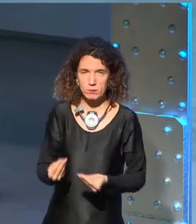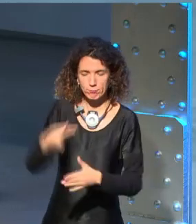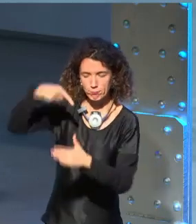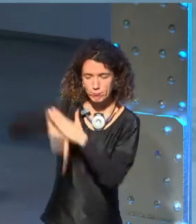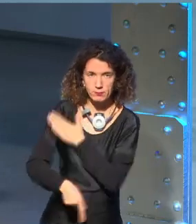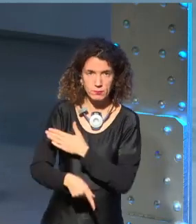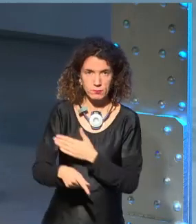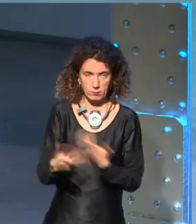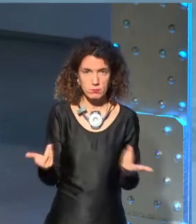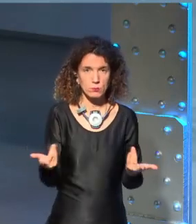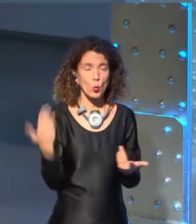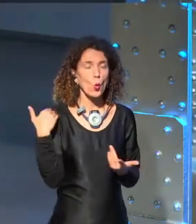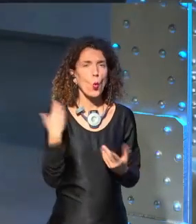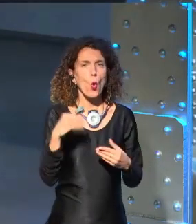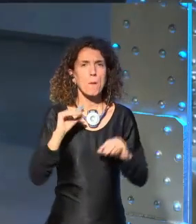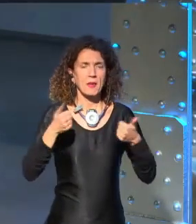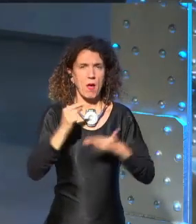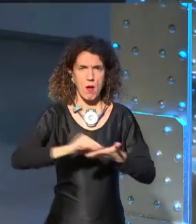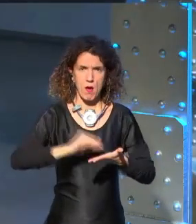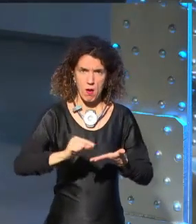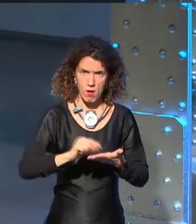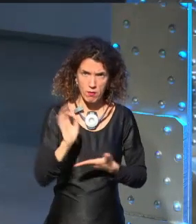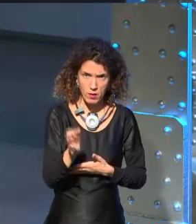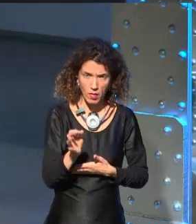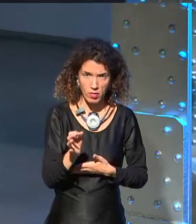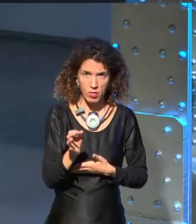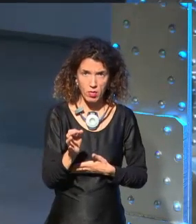Usted empezó a escribir muy tarde. You started writing very late.